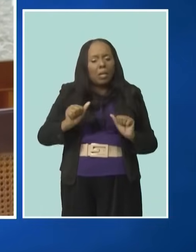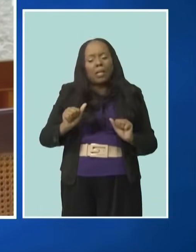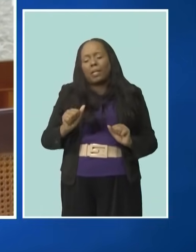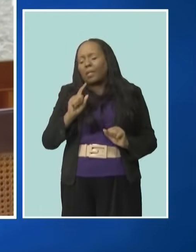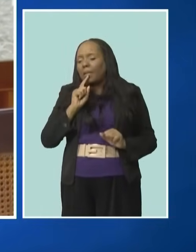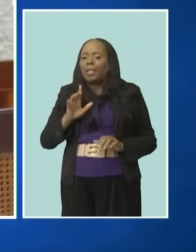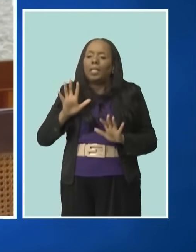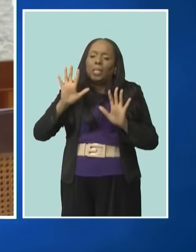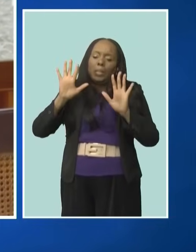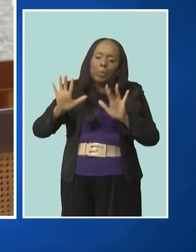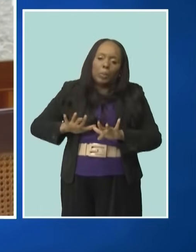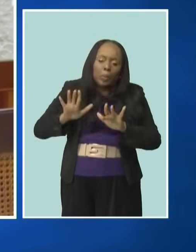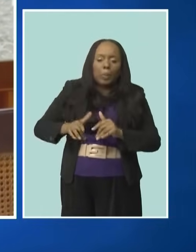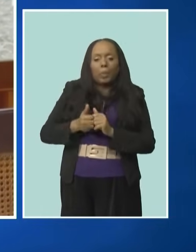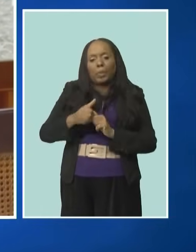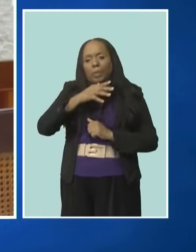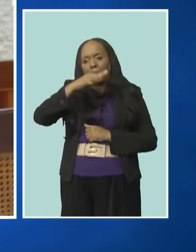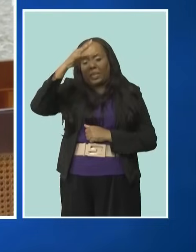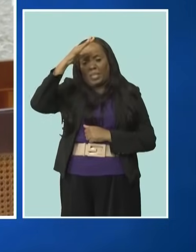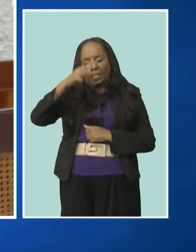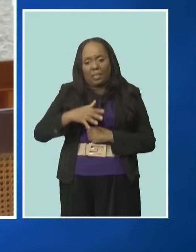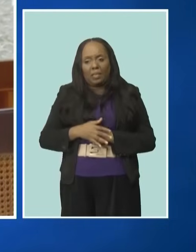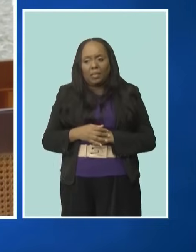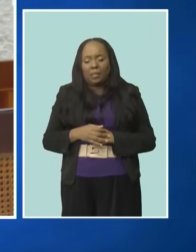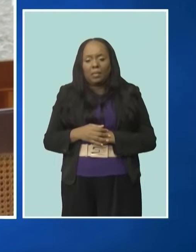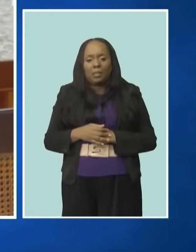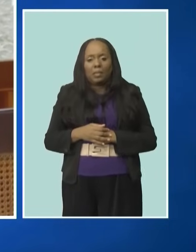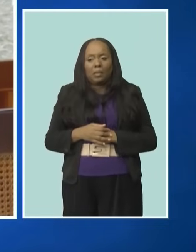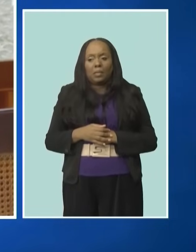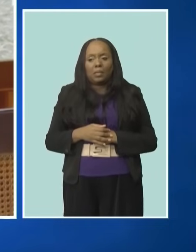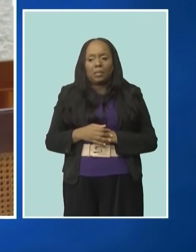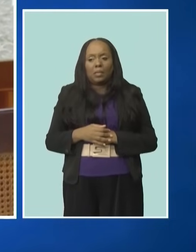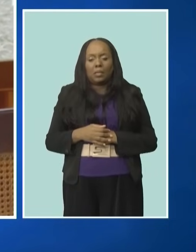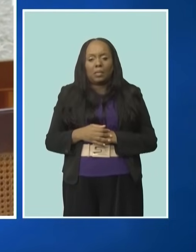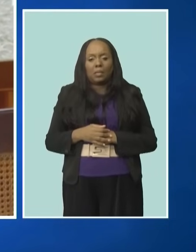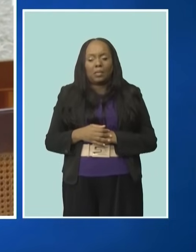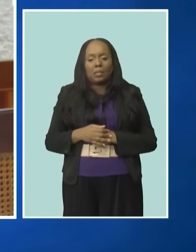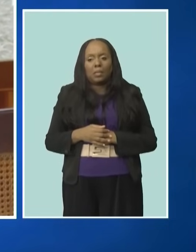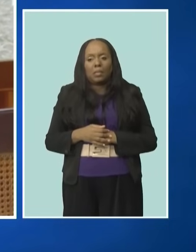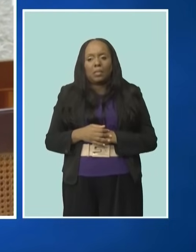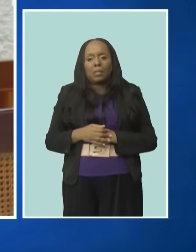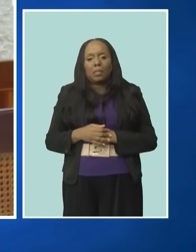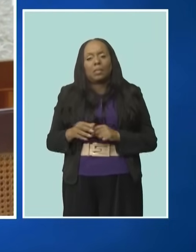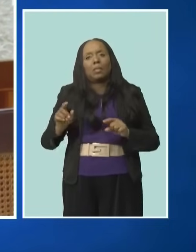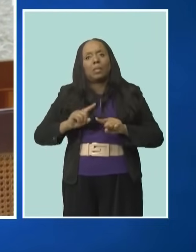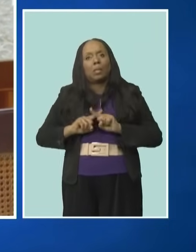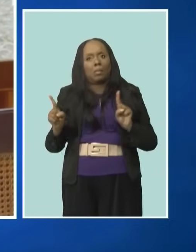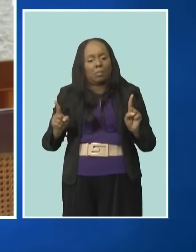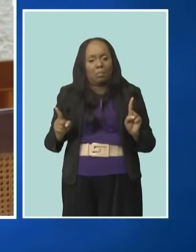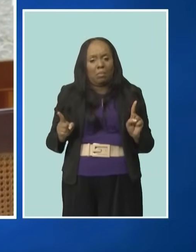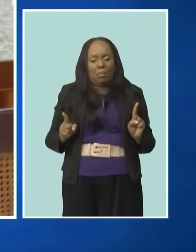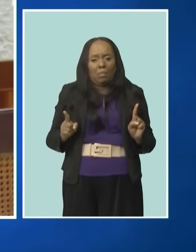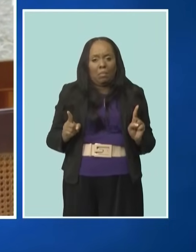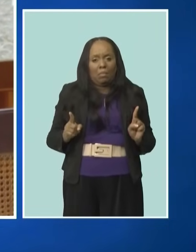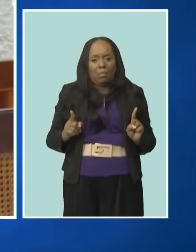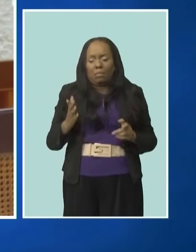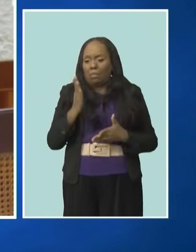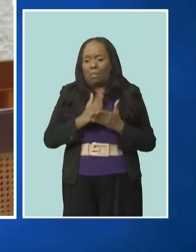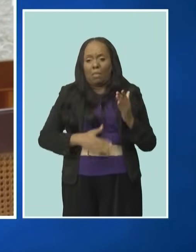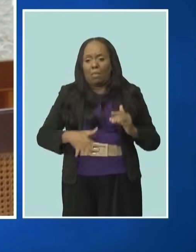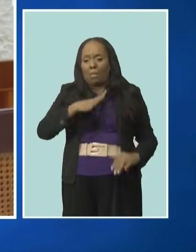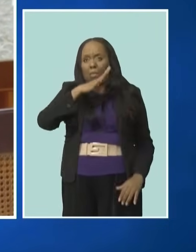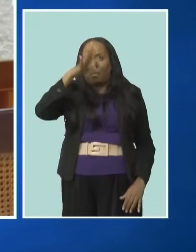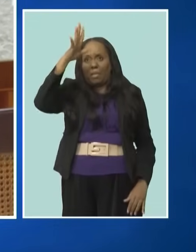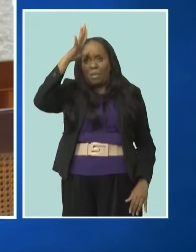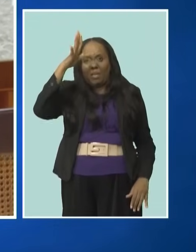empathize with those parents. But there are too many instances where parents are actually